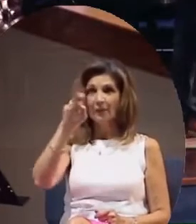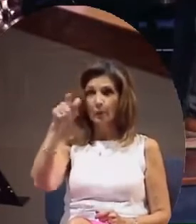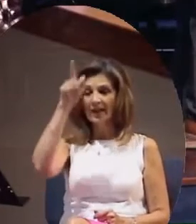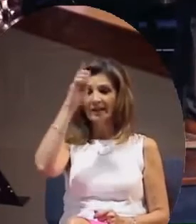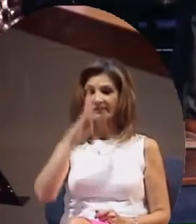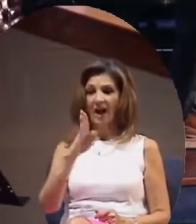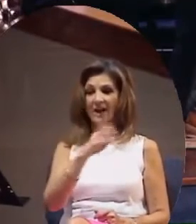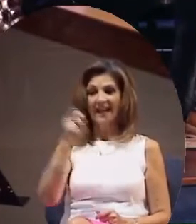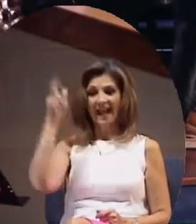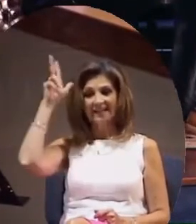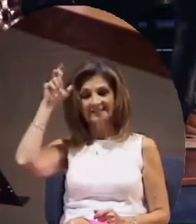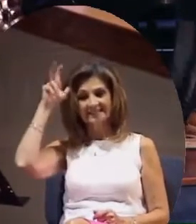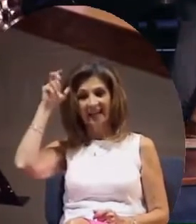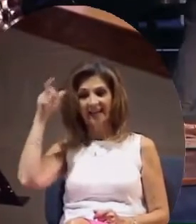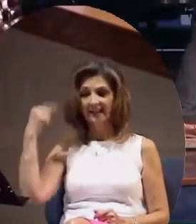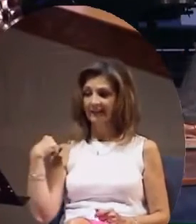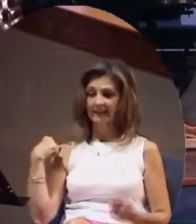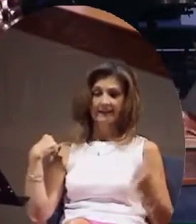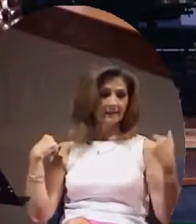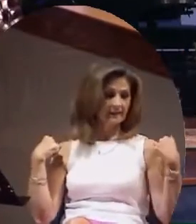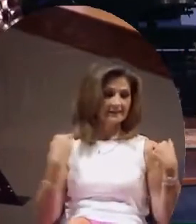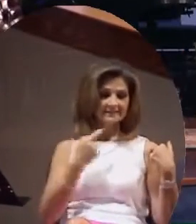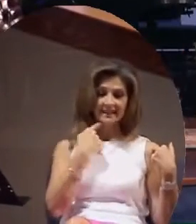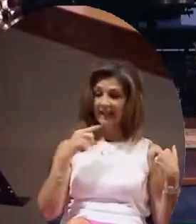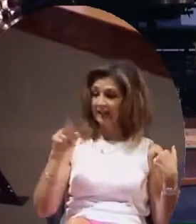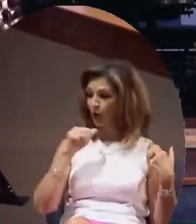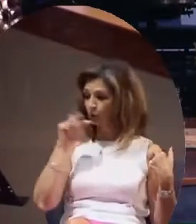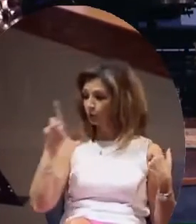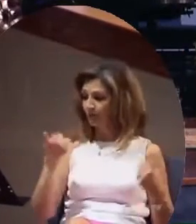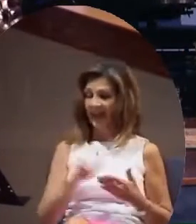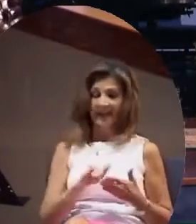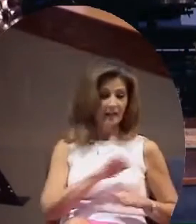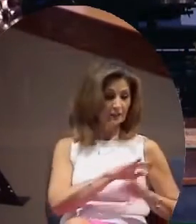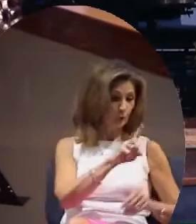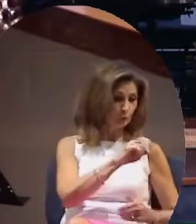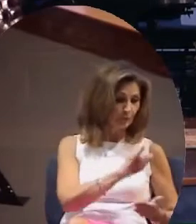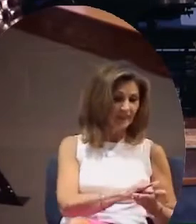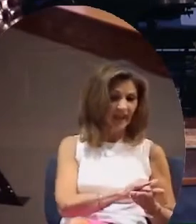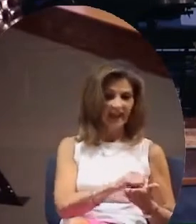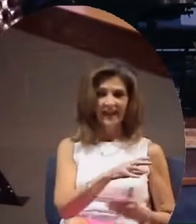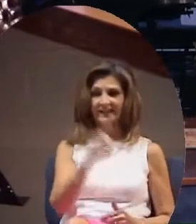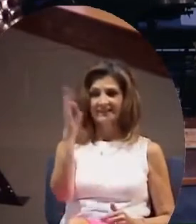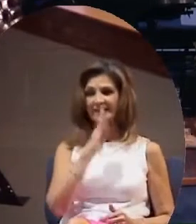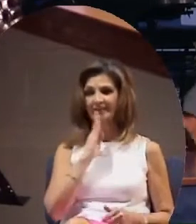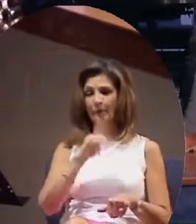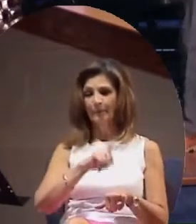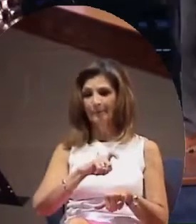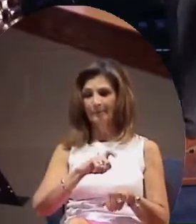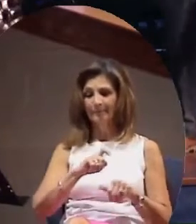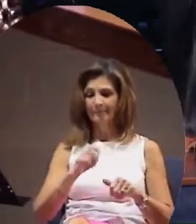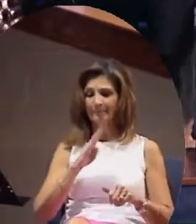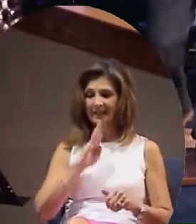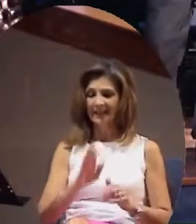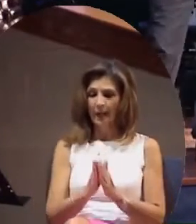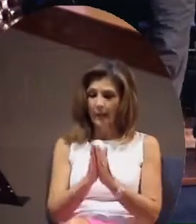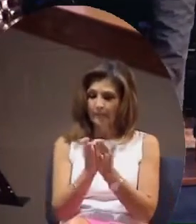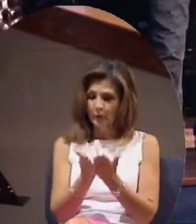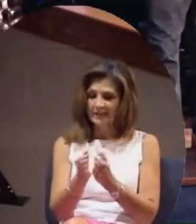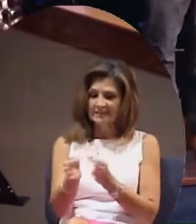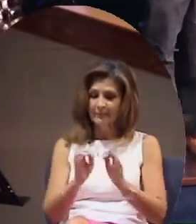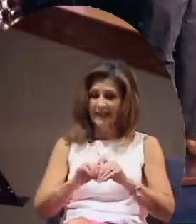And the devil on each shoulder saying you shouldn't do this and you should do that. And there's never been a how-to book on